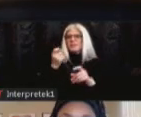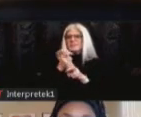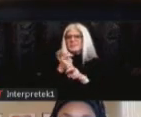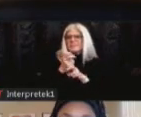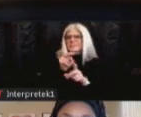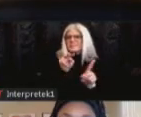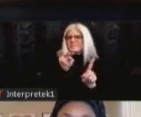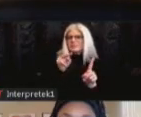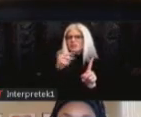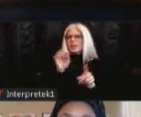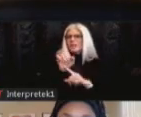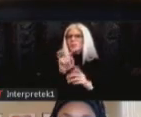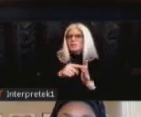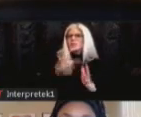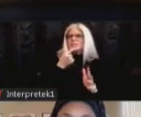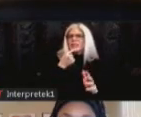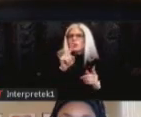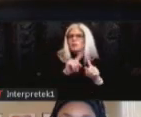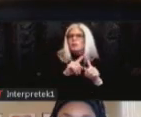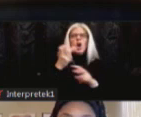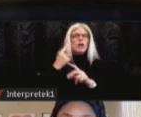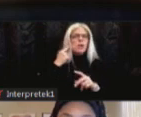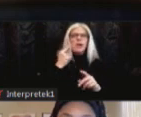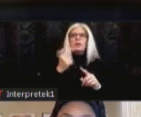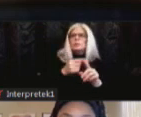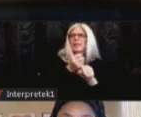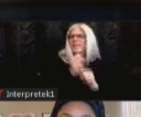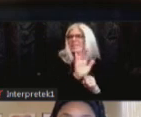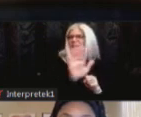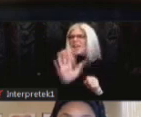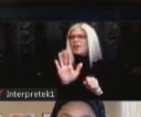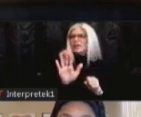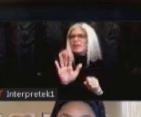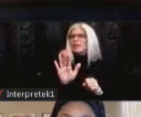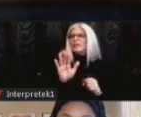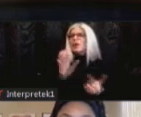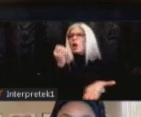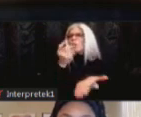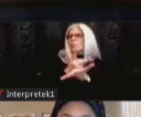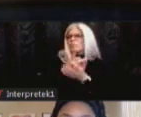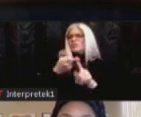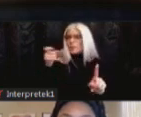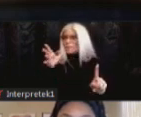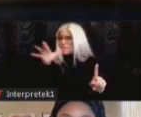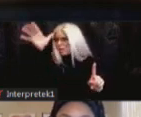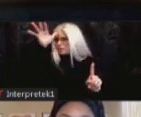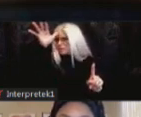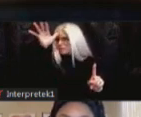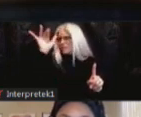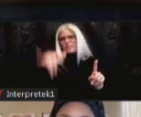getting the approval of parents first would be the first act in which needs to be